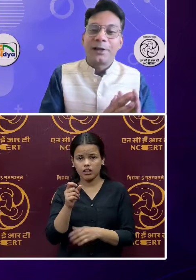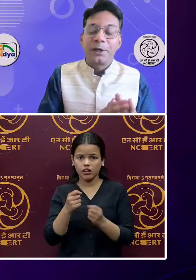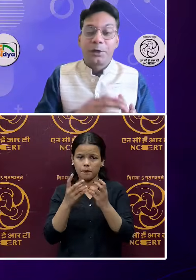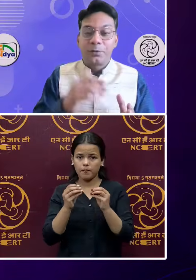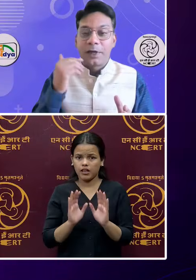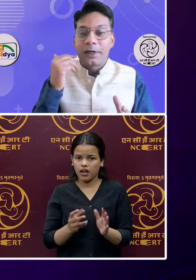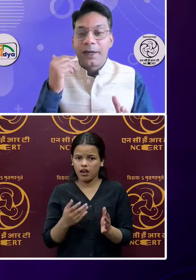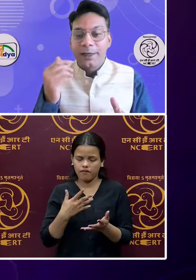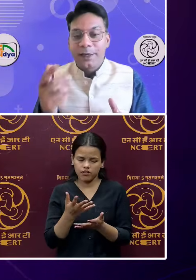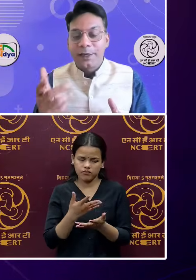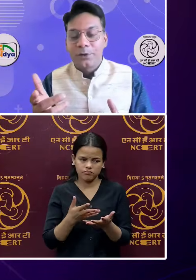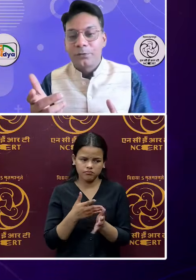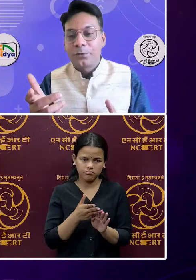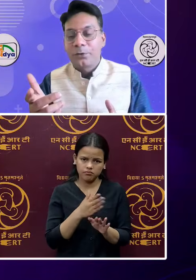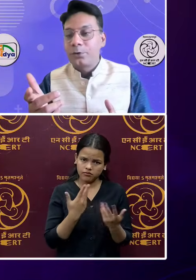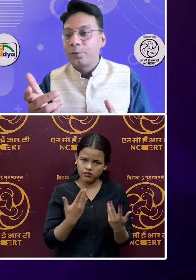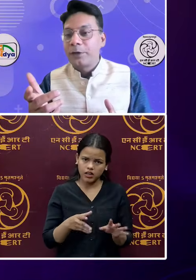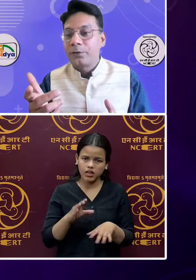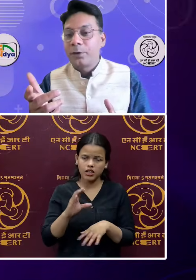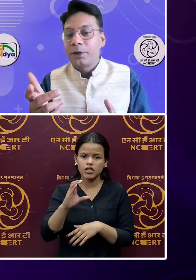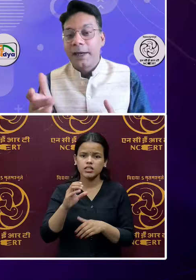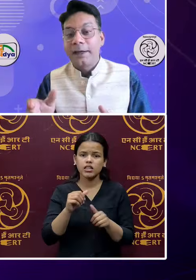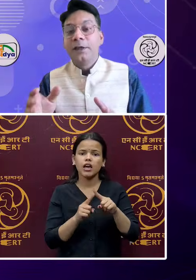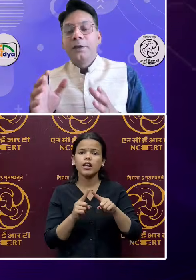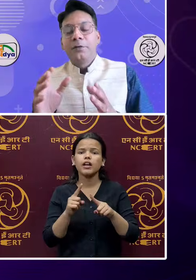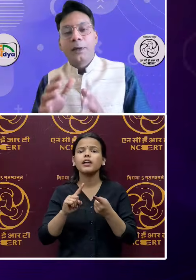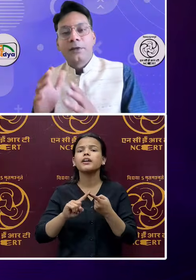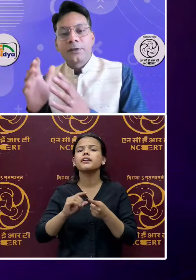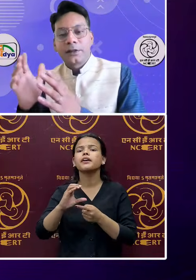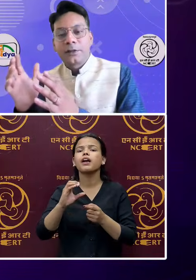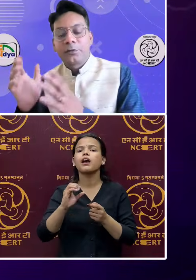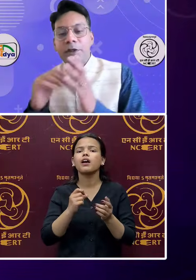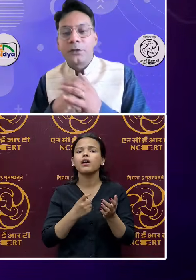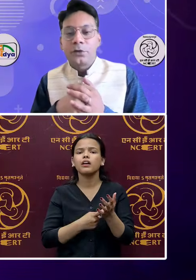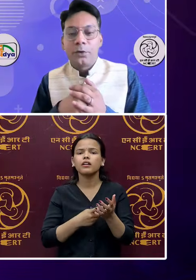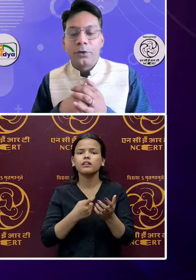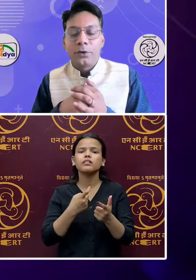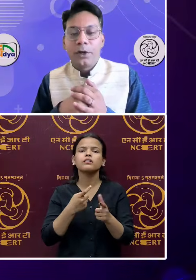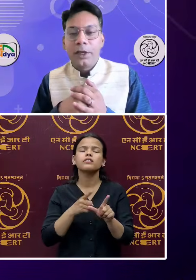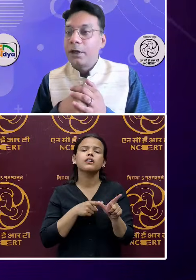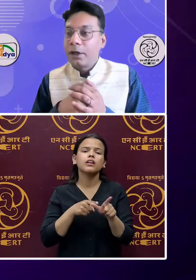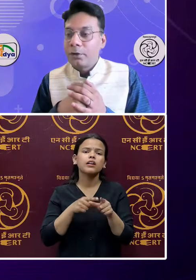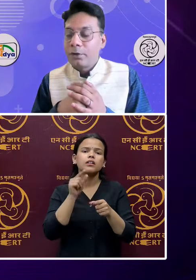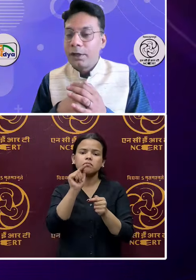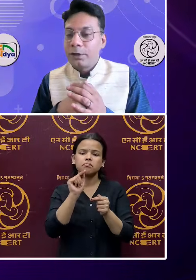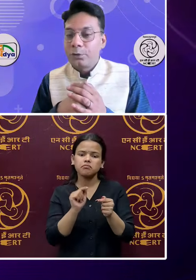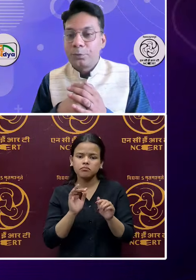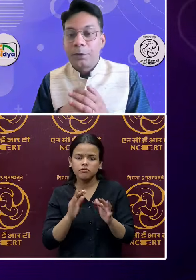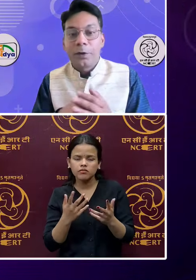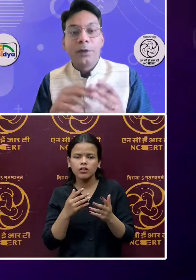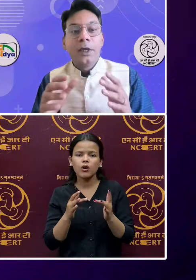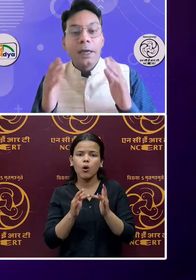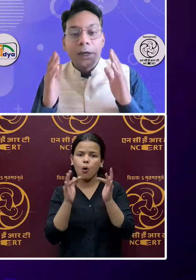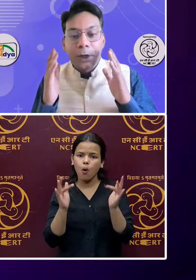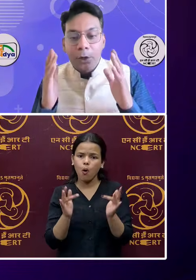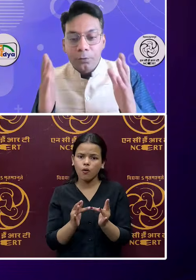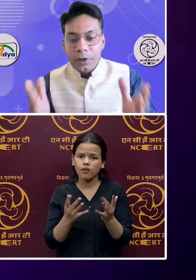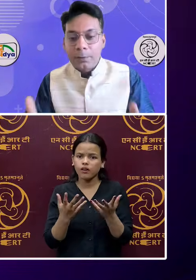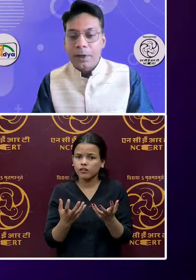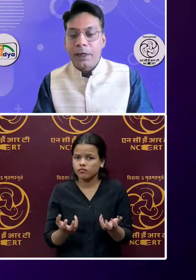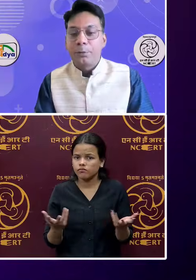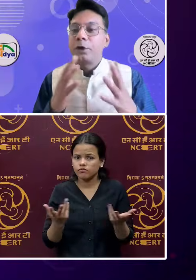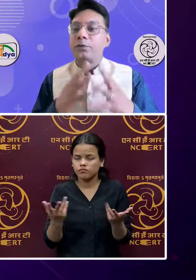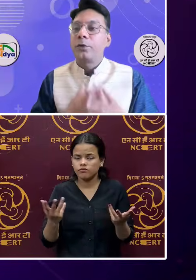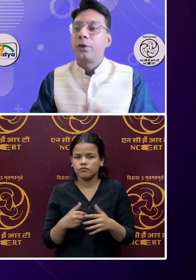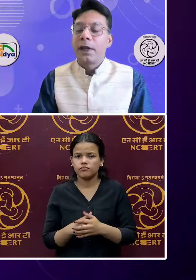discussed already different categories of course platform, correct? We have discussed the features of online course platform, and now we